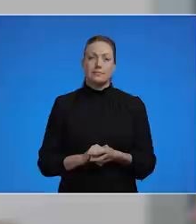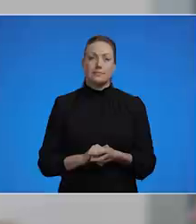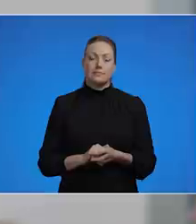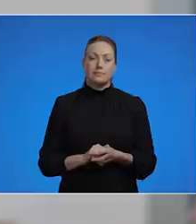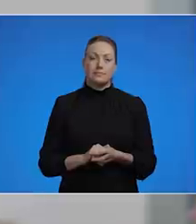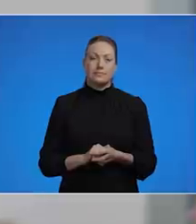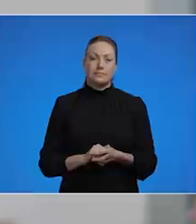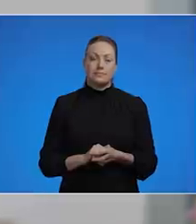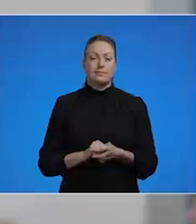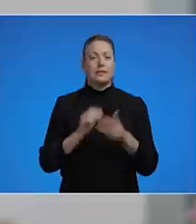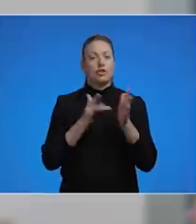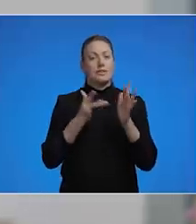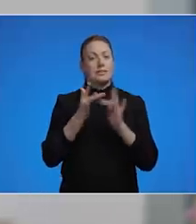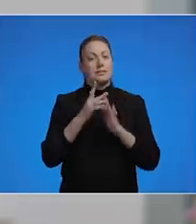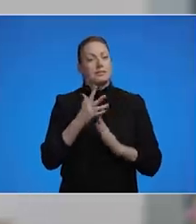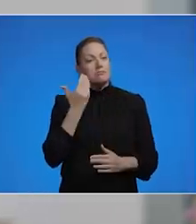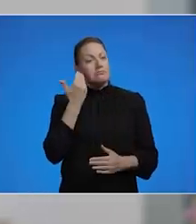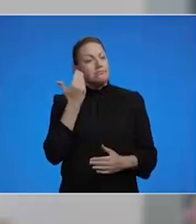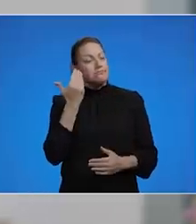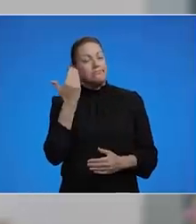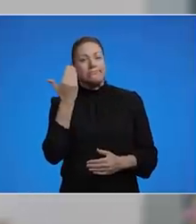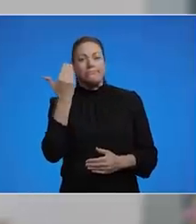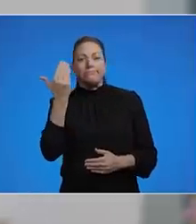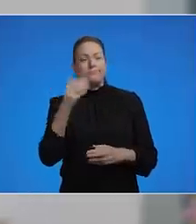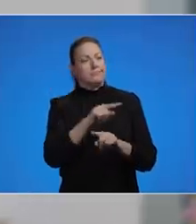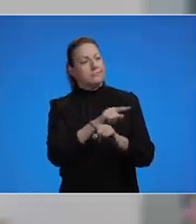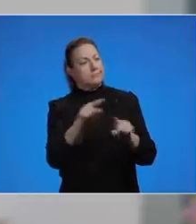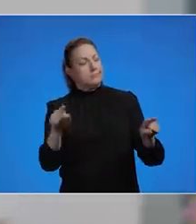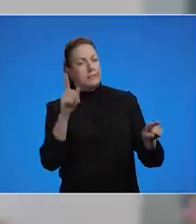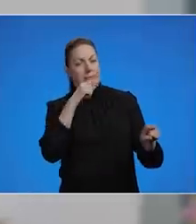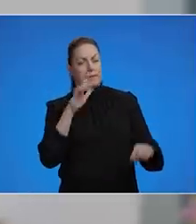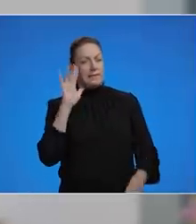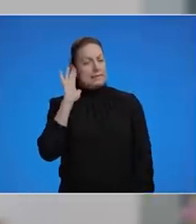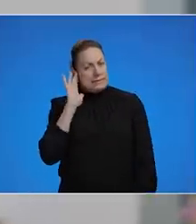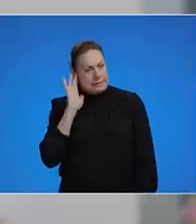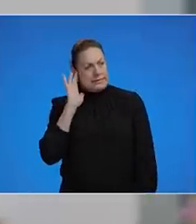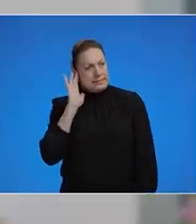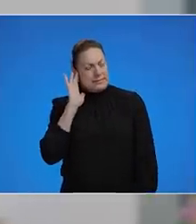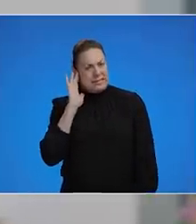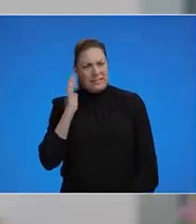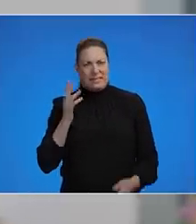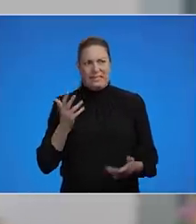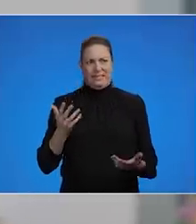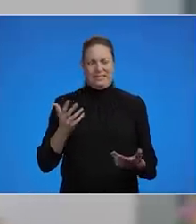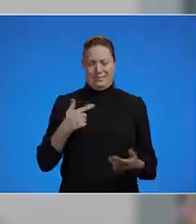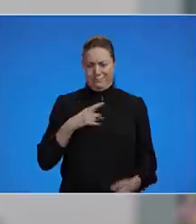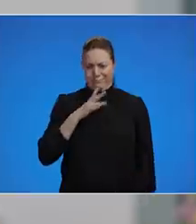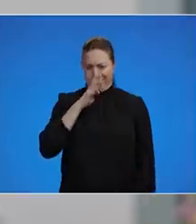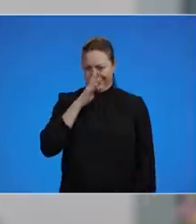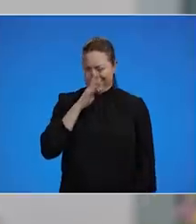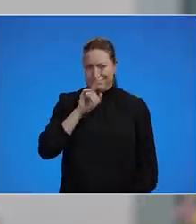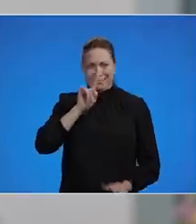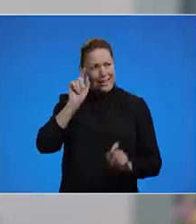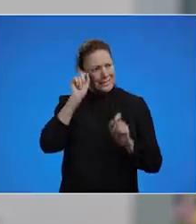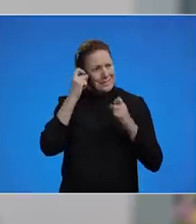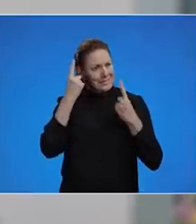Lord. After hearing his doctrine, many of his followers said to him, "This is intolerable language. How